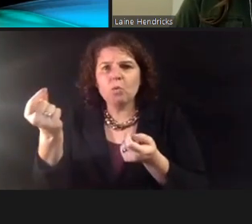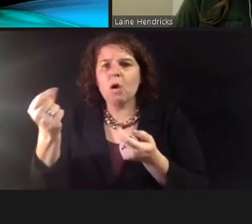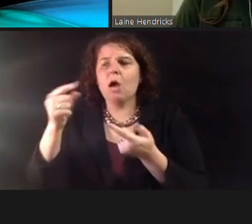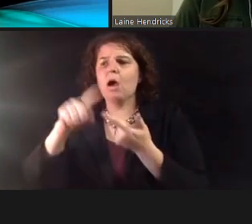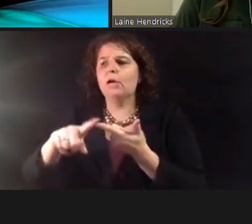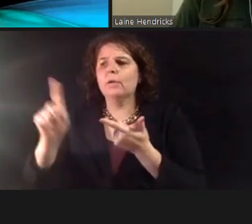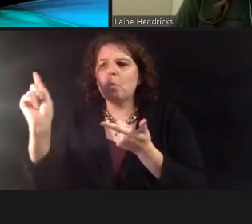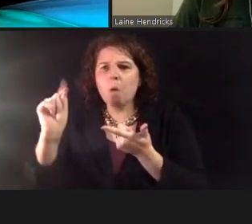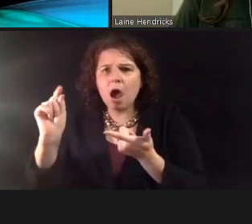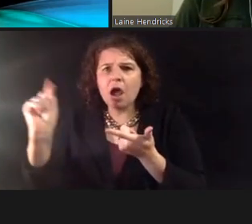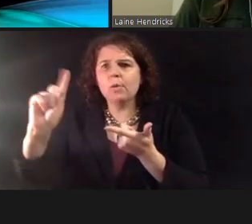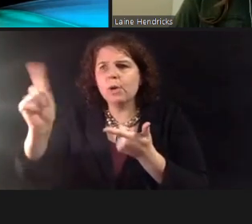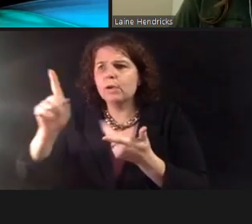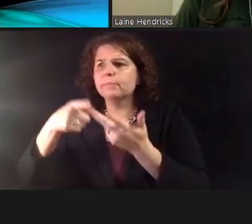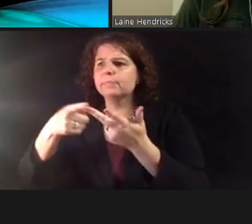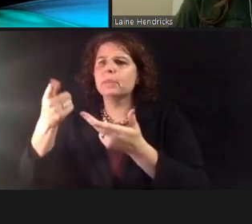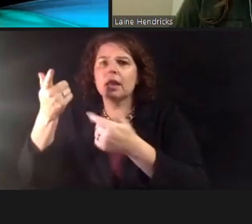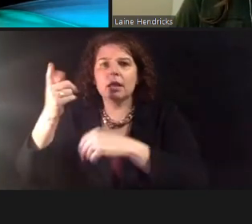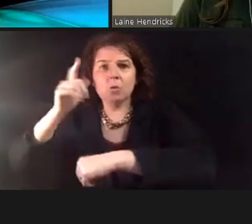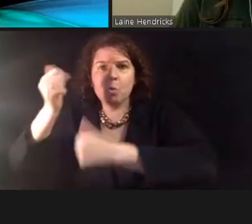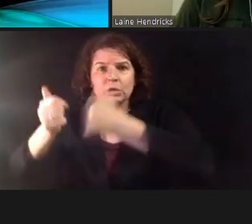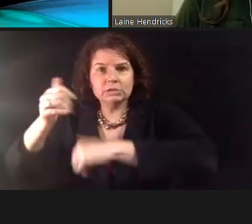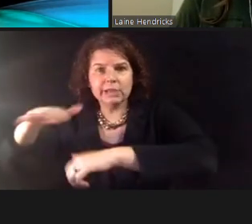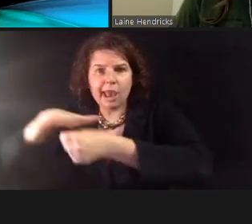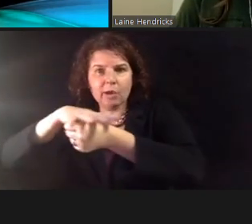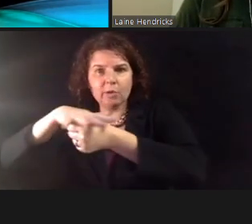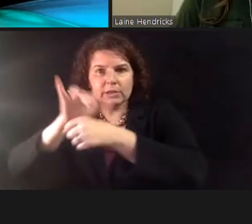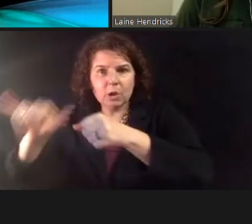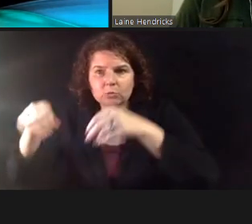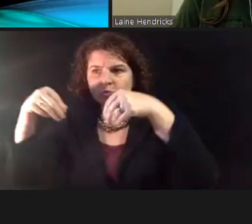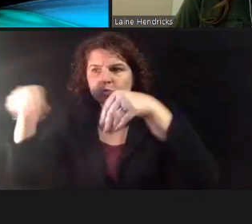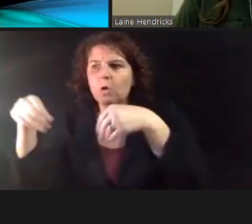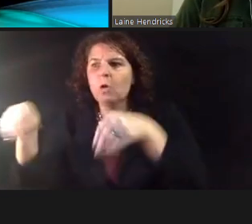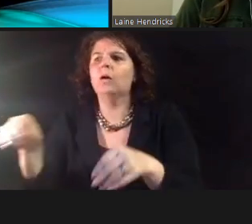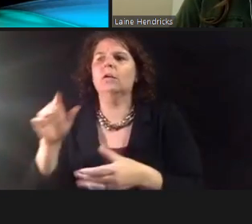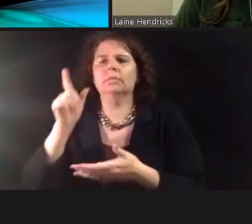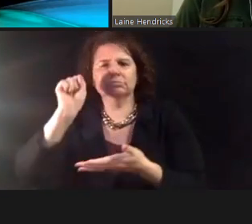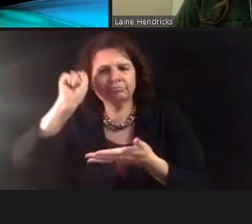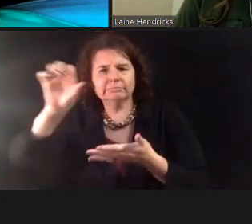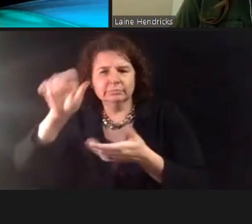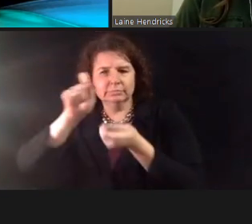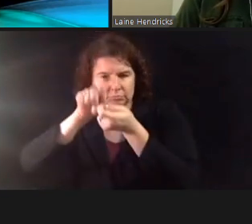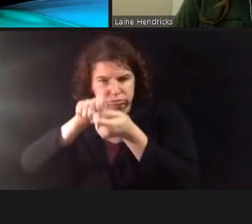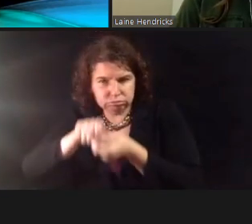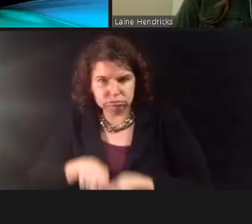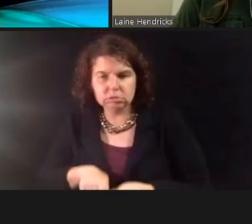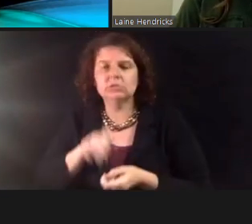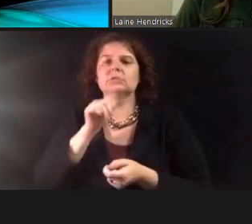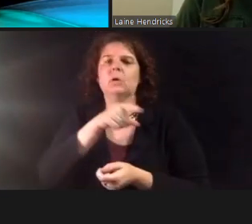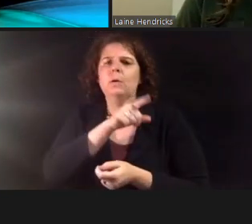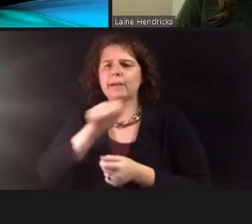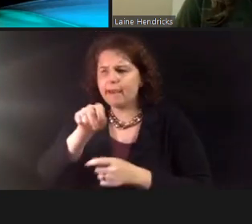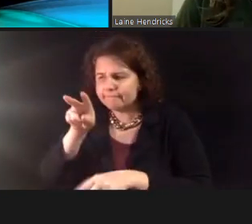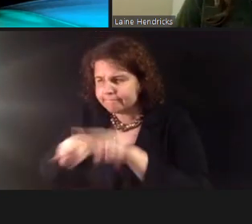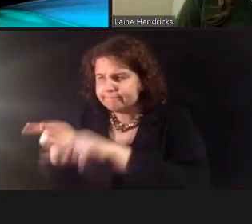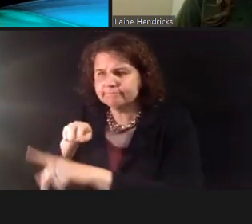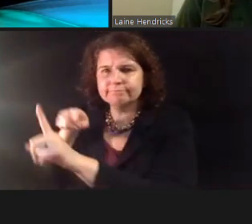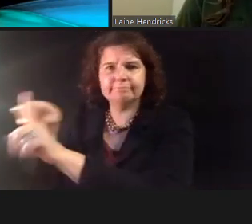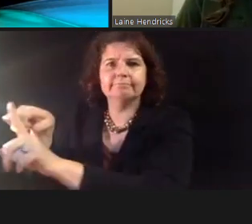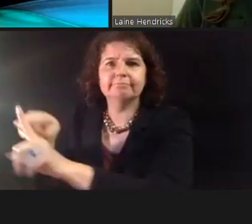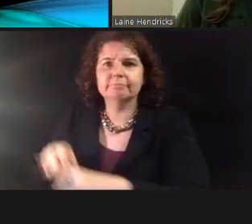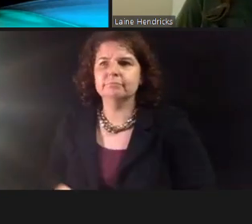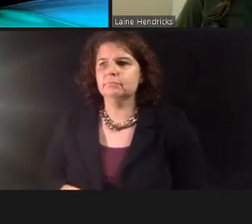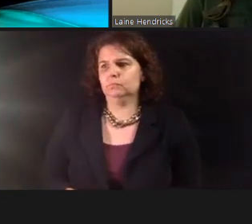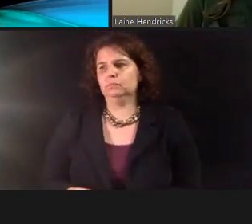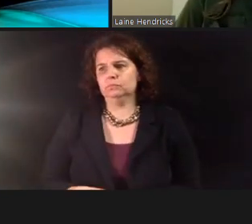business side. I think also people have been submitting like large group events. A reminder that